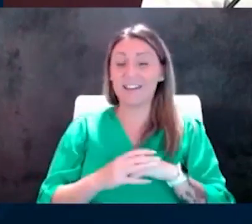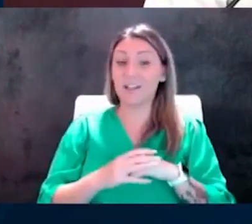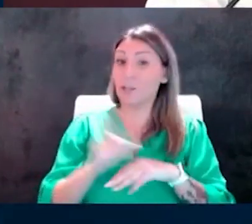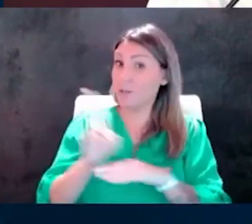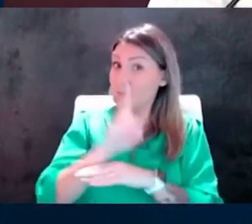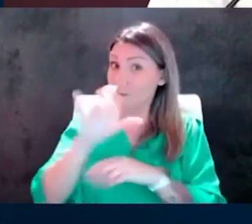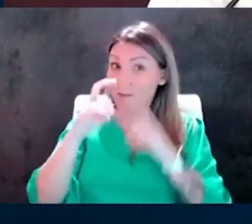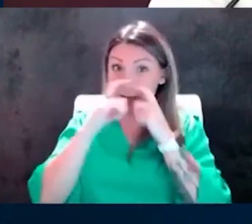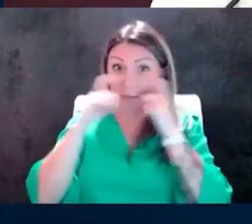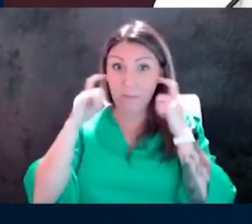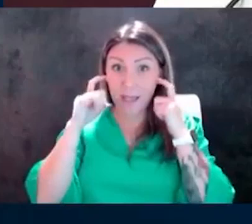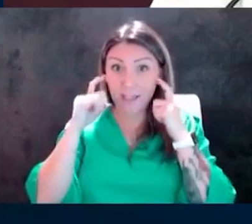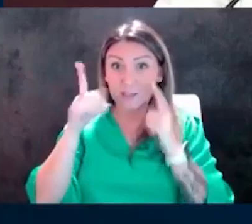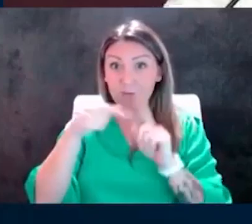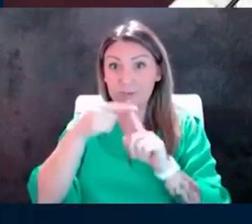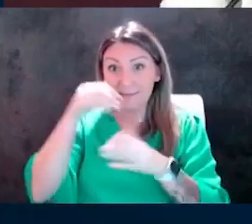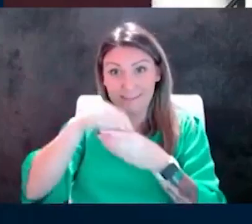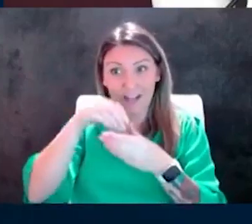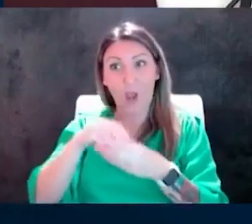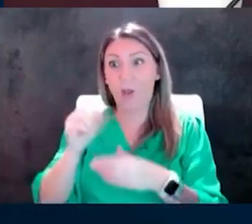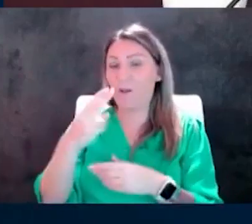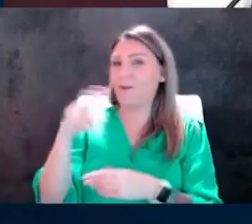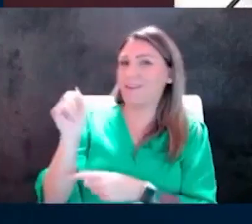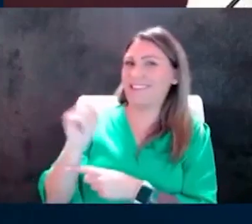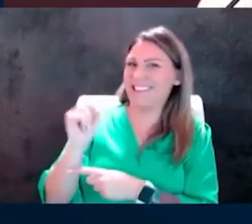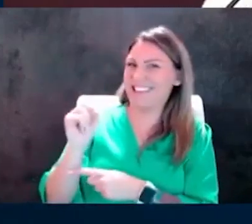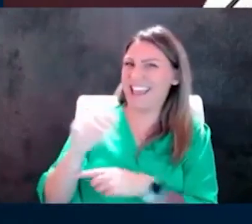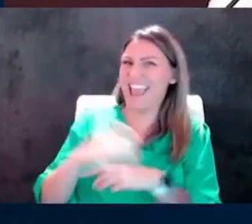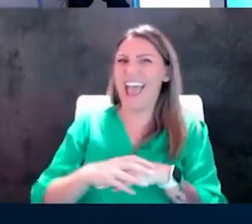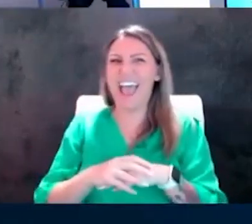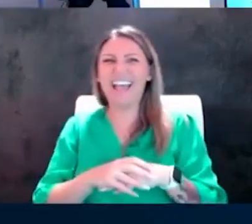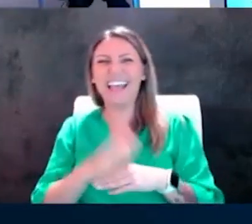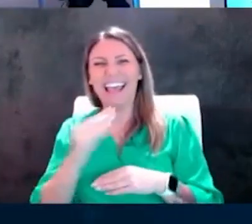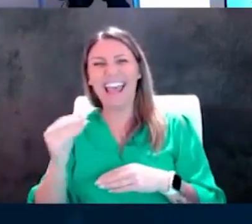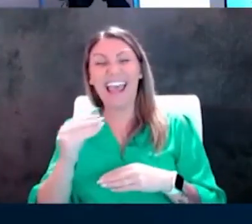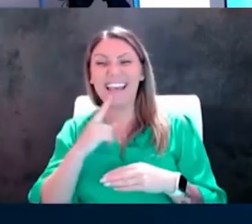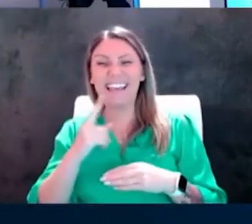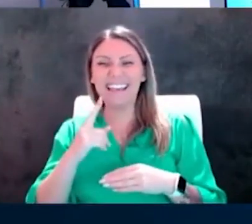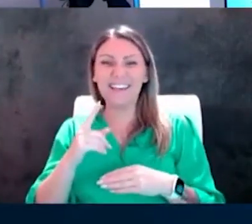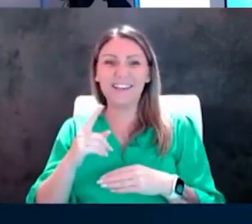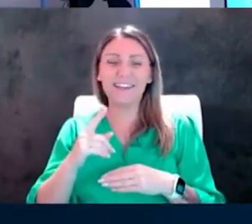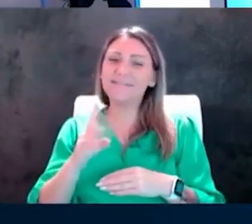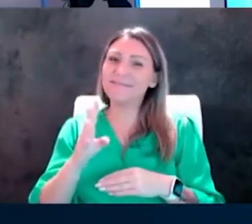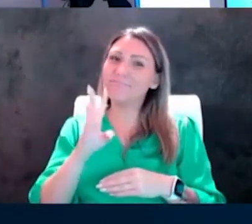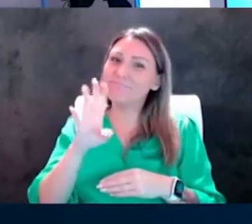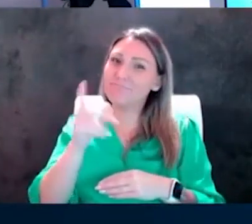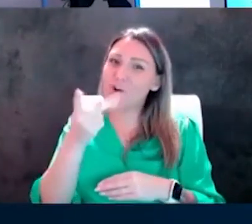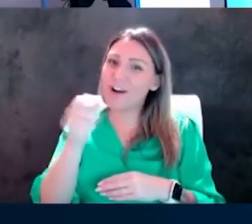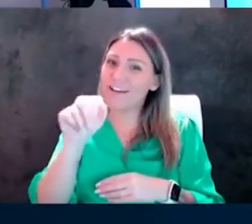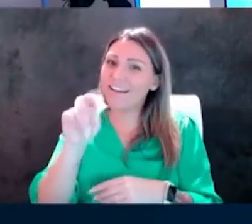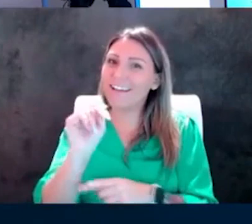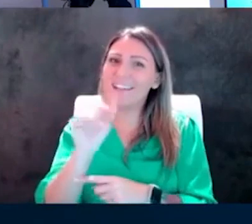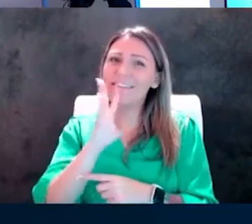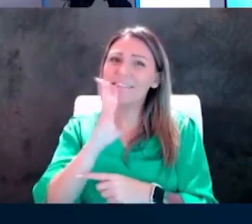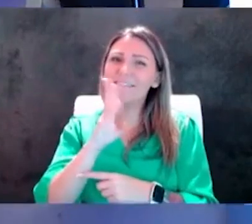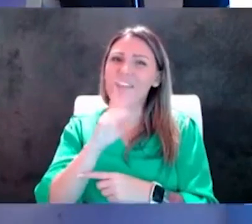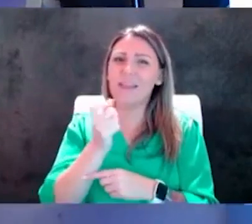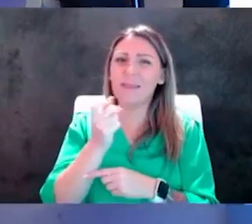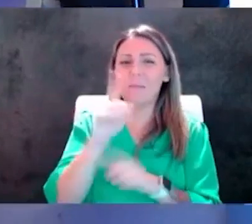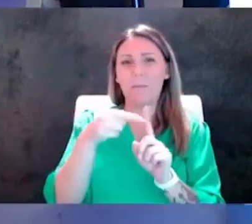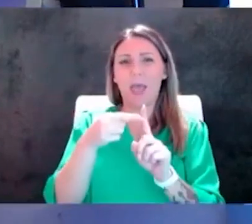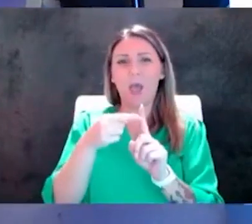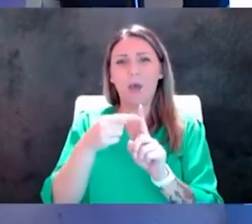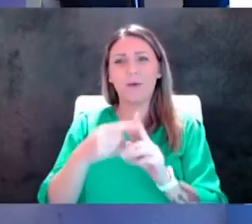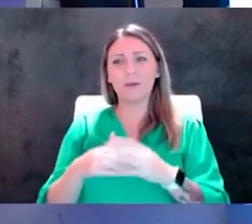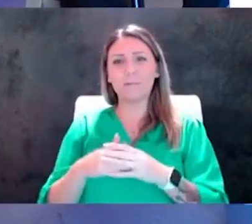that cruise, and if you can, get a booster before yeah. you go. Just a thought. All right, Brandon, will talk do. to us a little bit about what